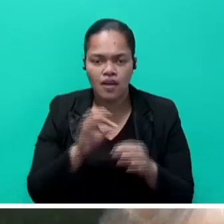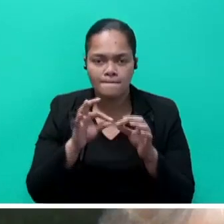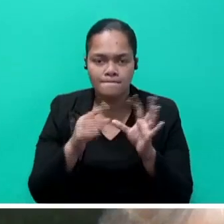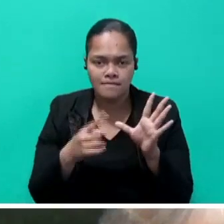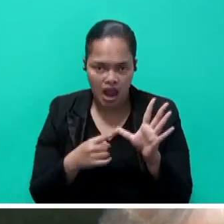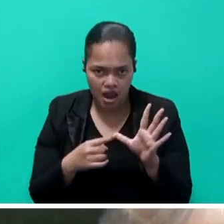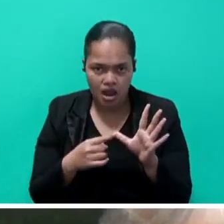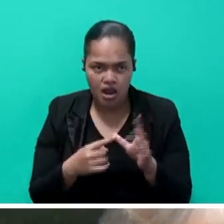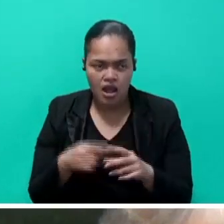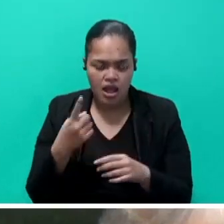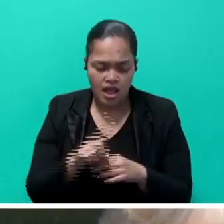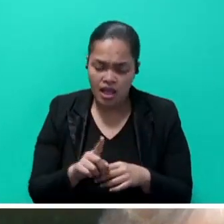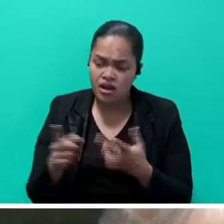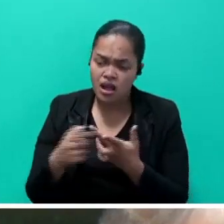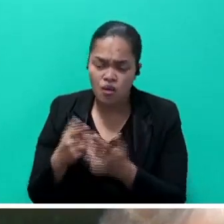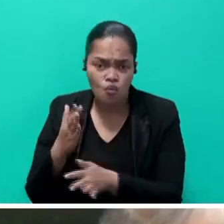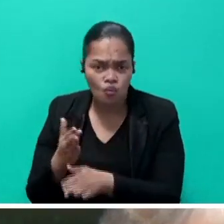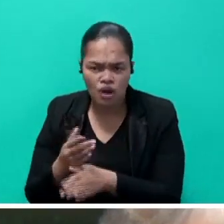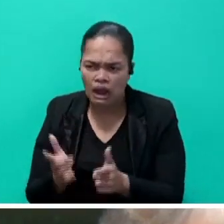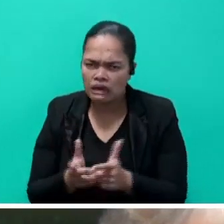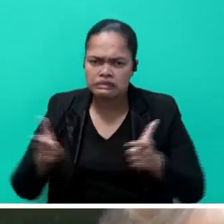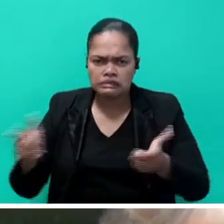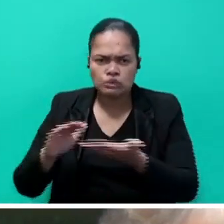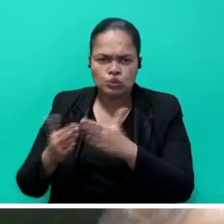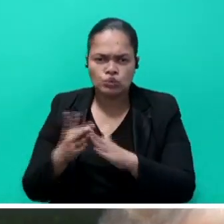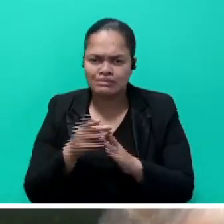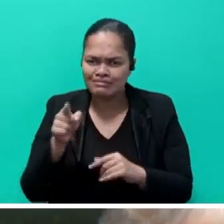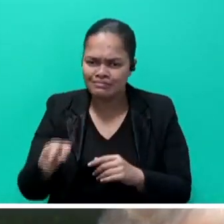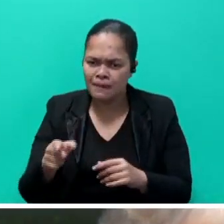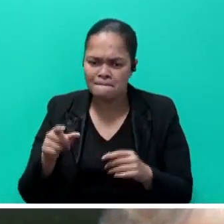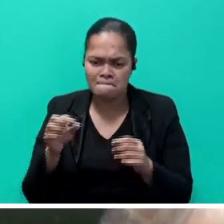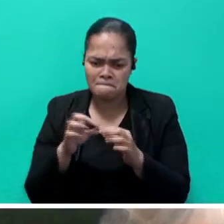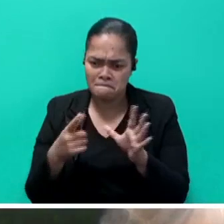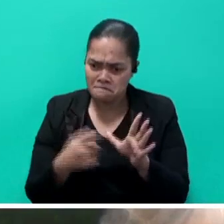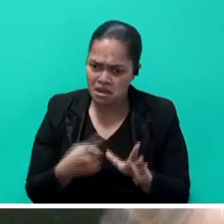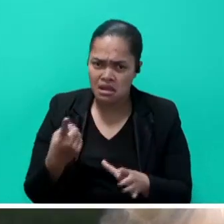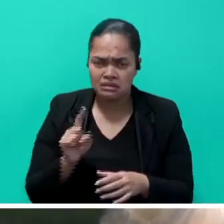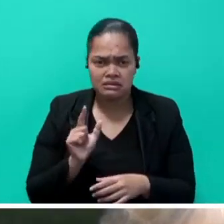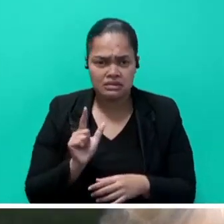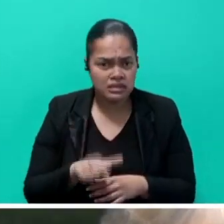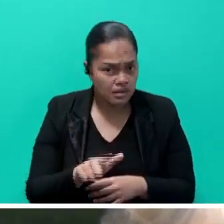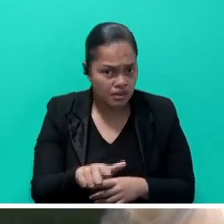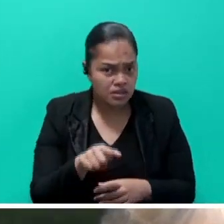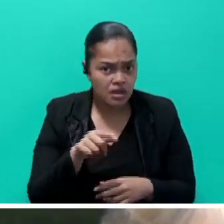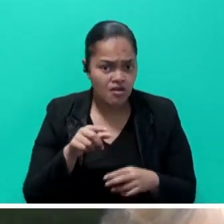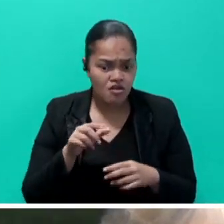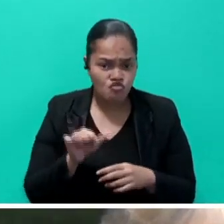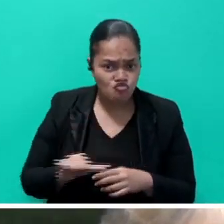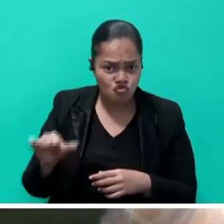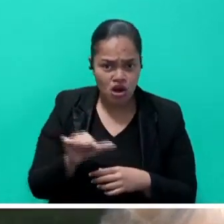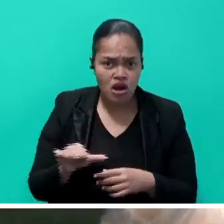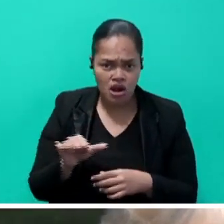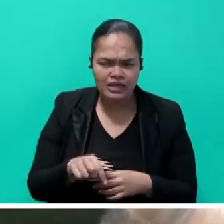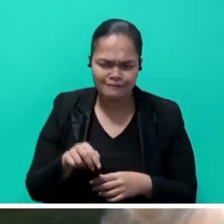From the dredging works, a large number of communities in the Greater Mba and Lambasa areas are expected to